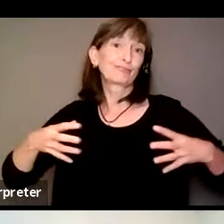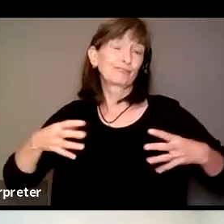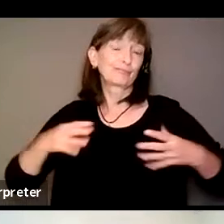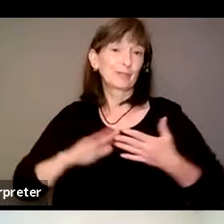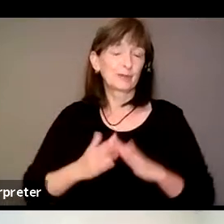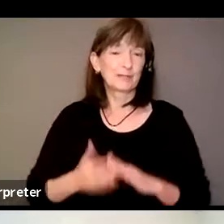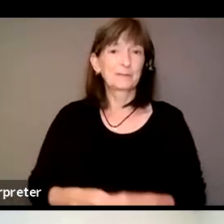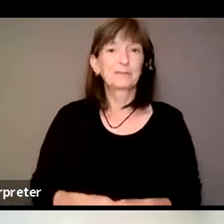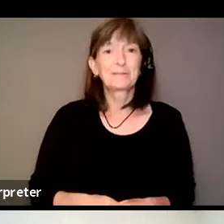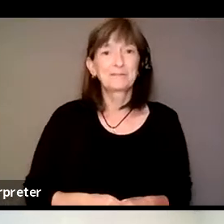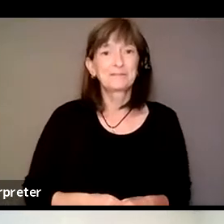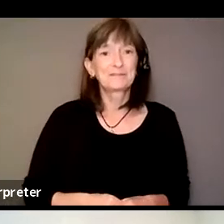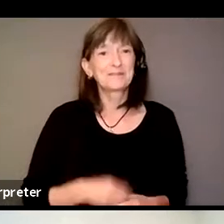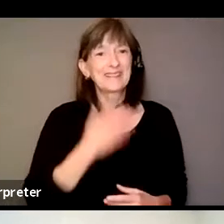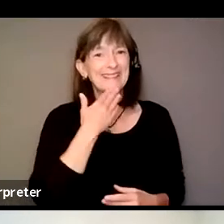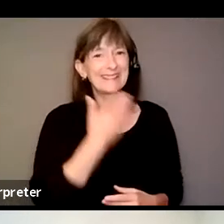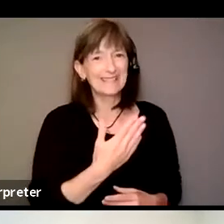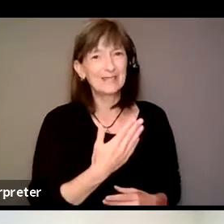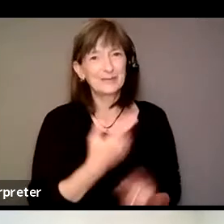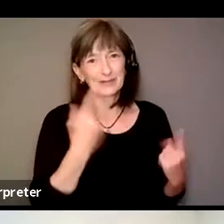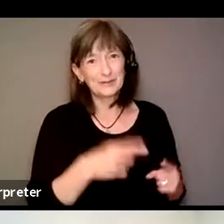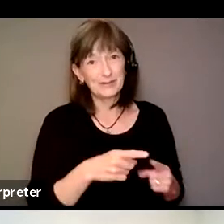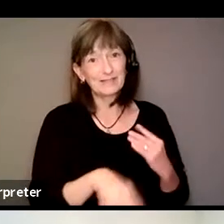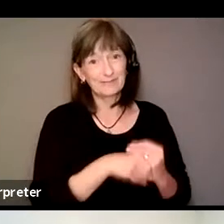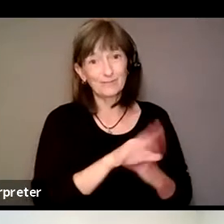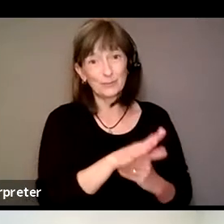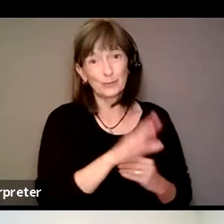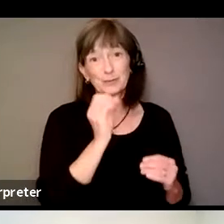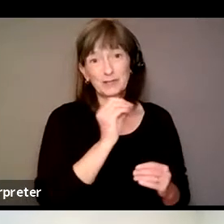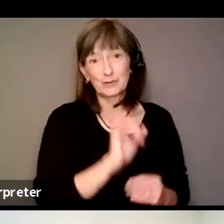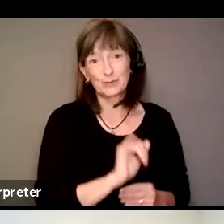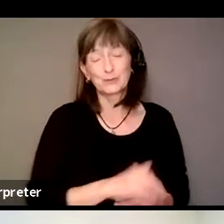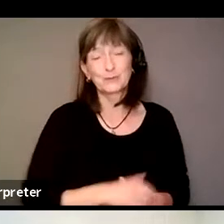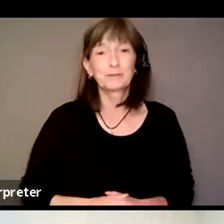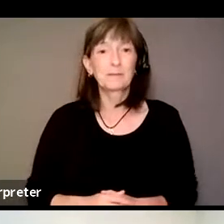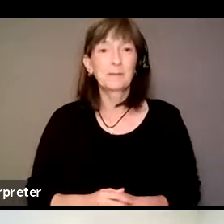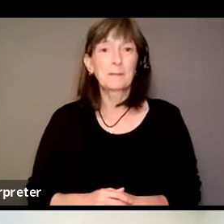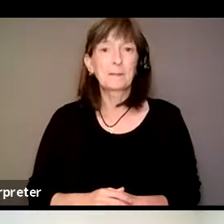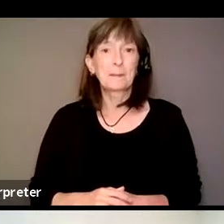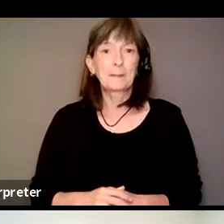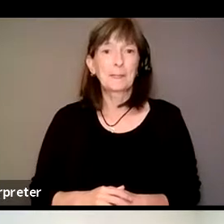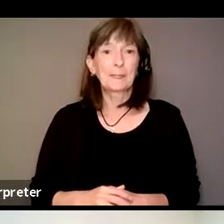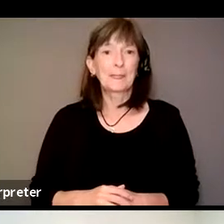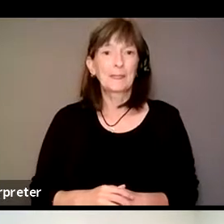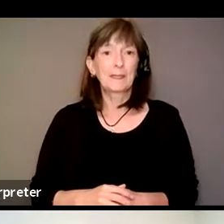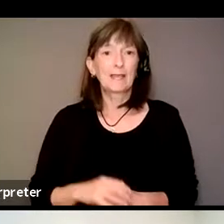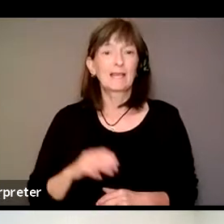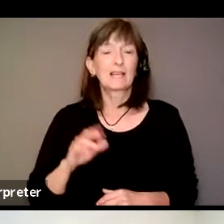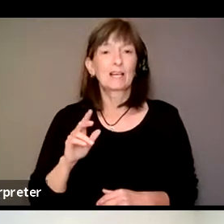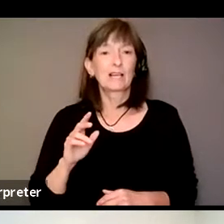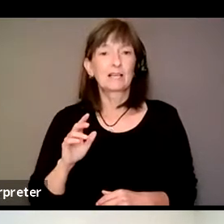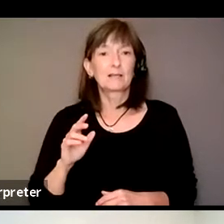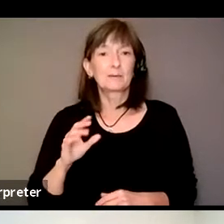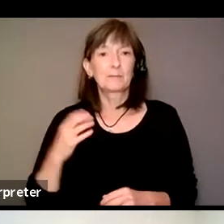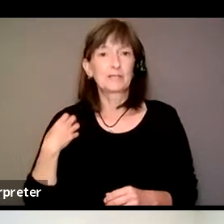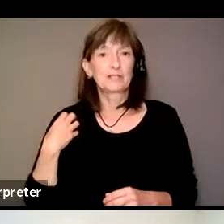Thank you. And I agree with what you've added to the conversation as well. And, you know, it's oftentimes it's you feel like